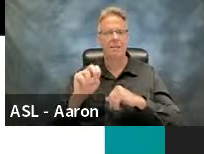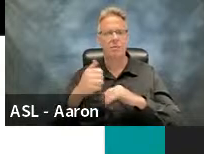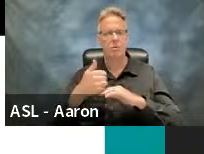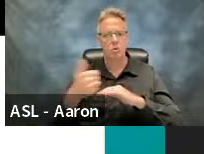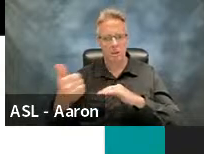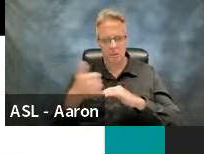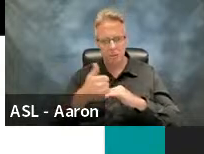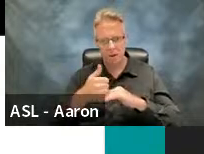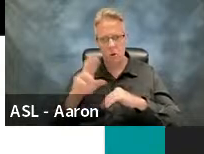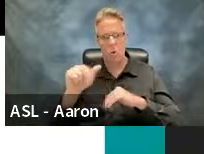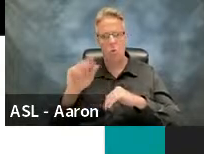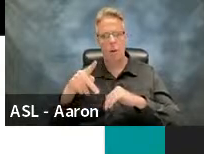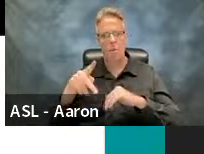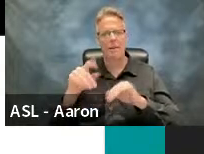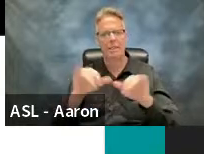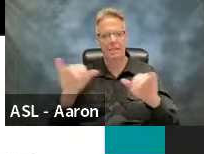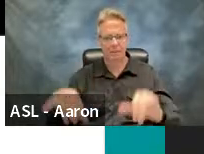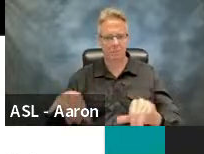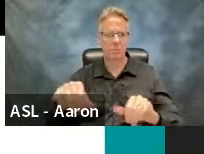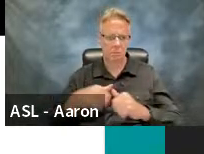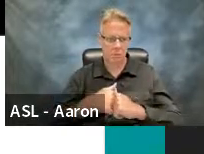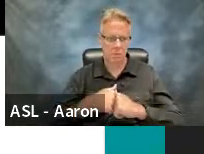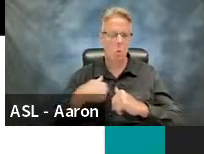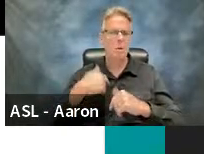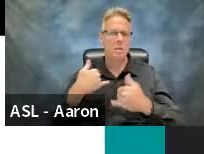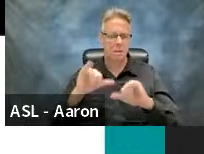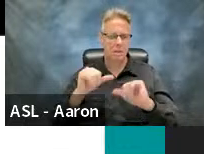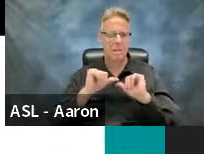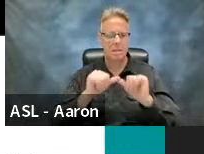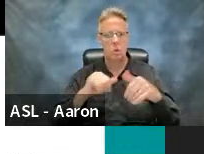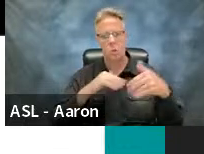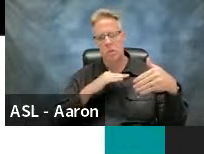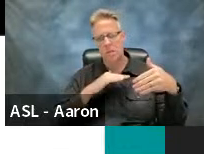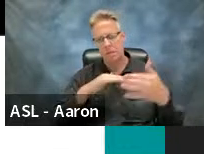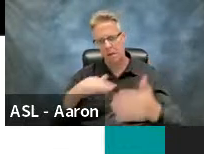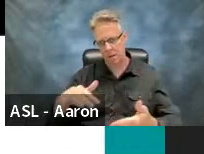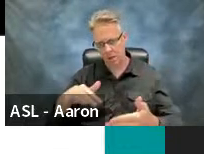ramping system is something that we are continuing to study.